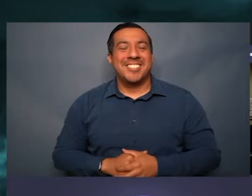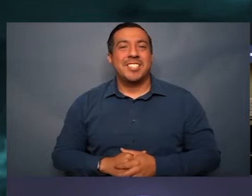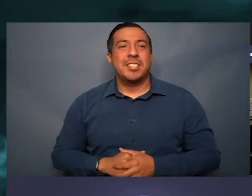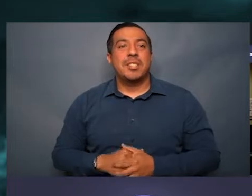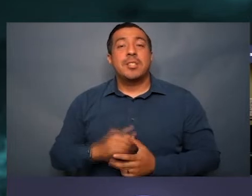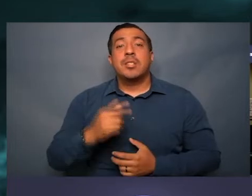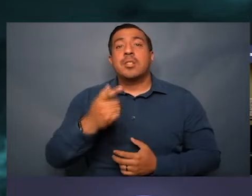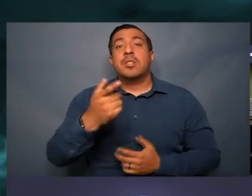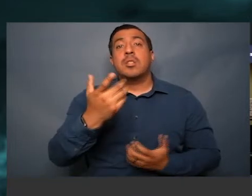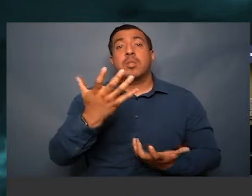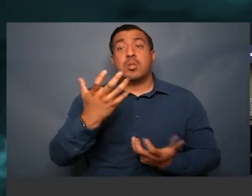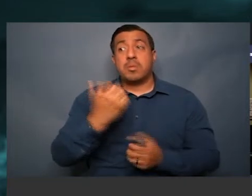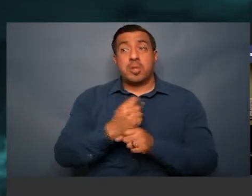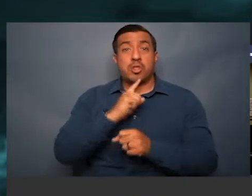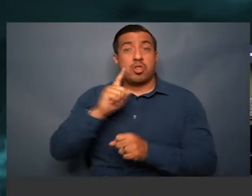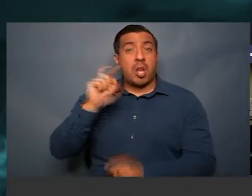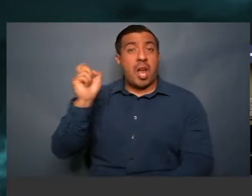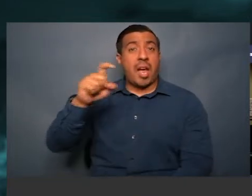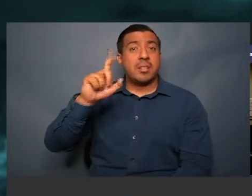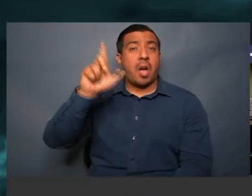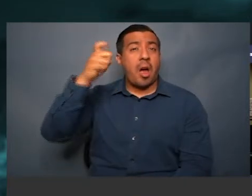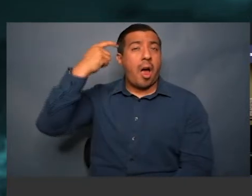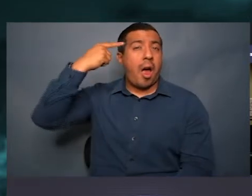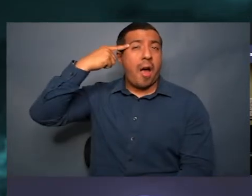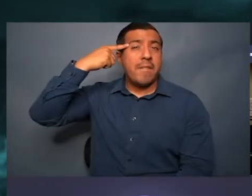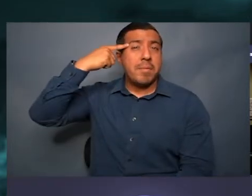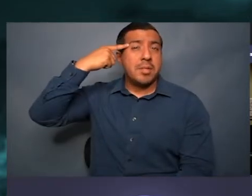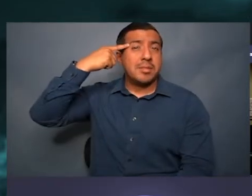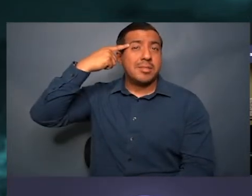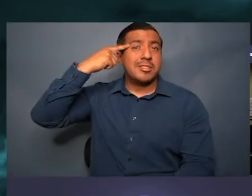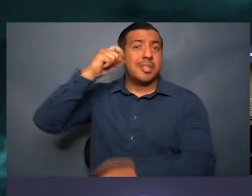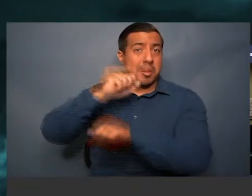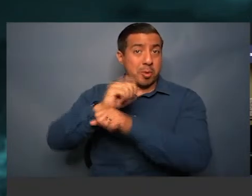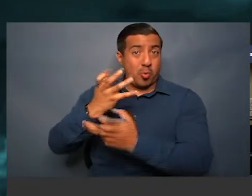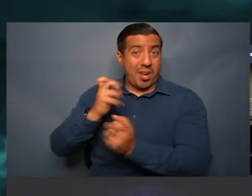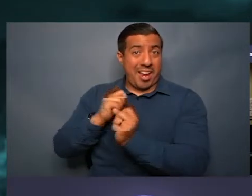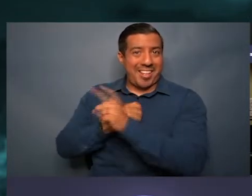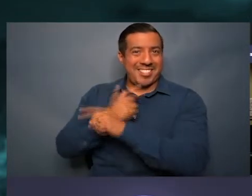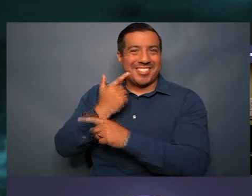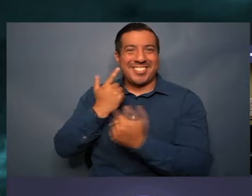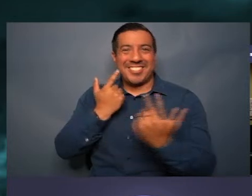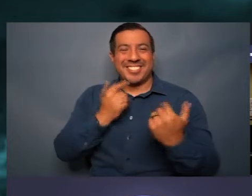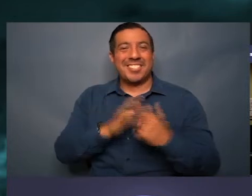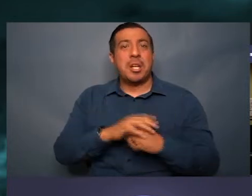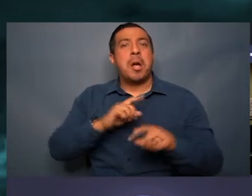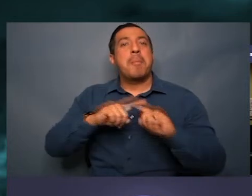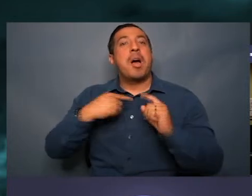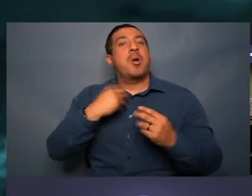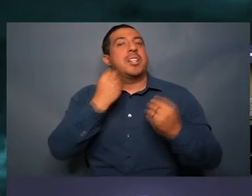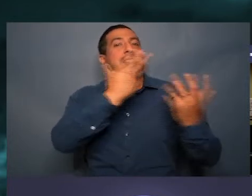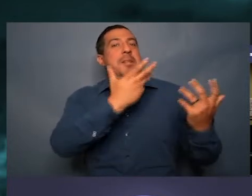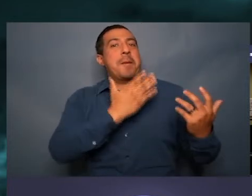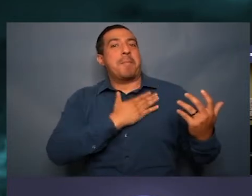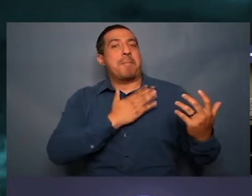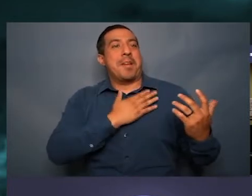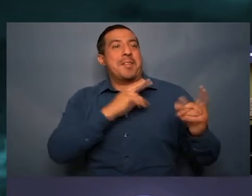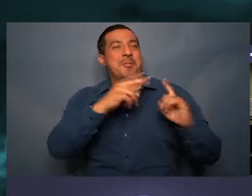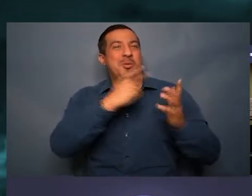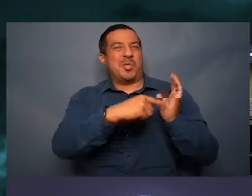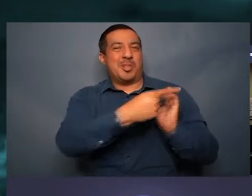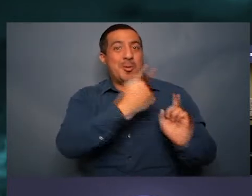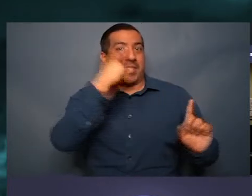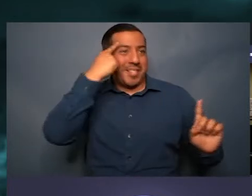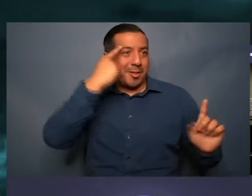You sure you don't want to ask a government employee that question there, Lance? well, I can give you my thoughts after what you